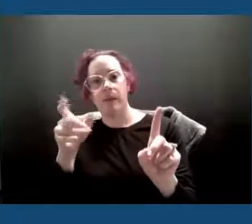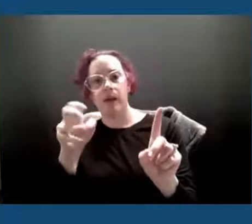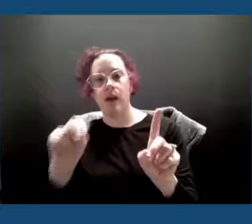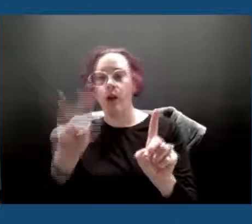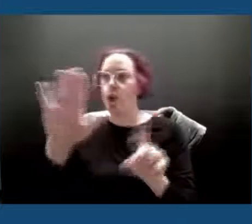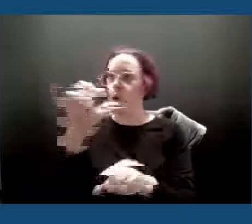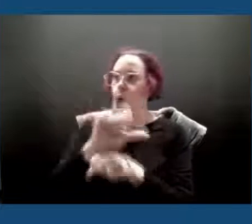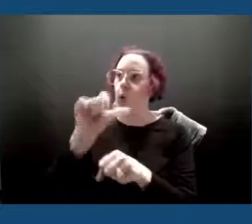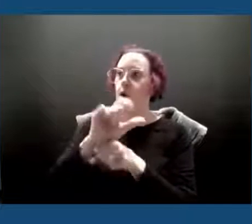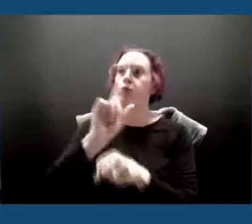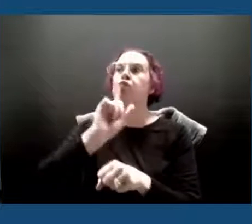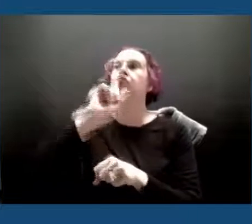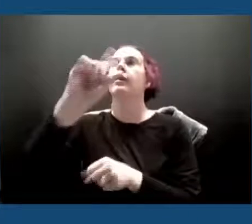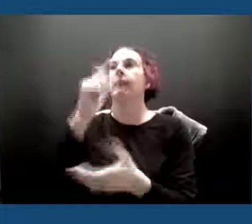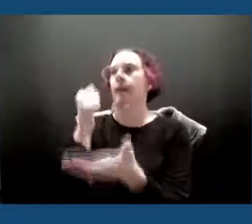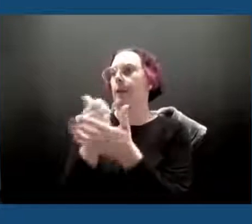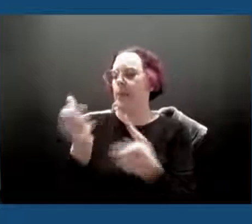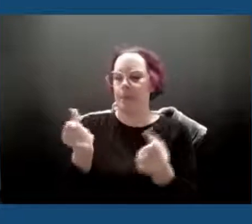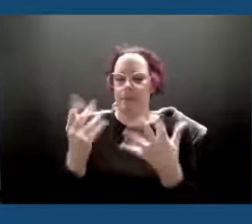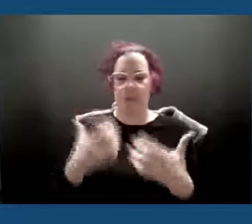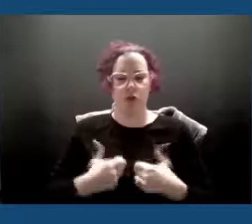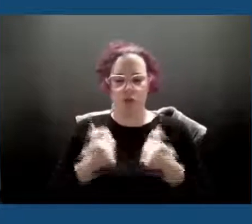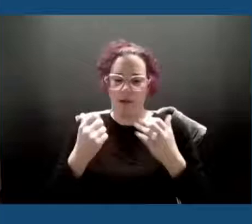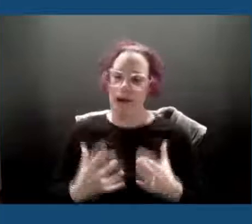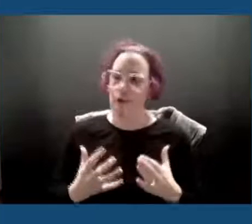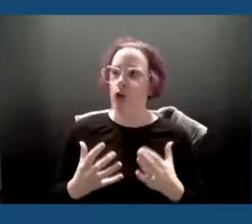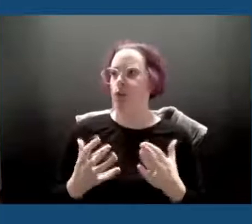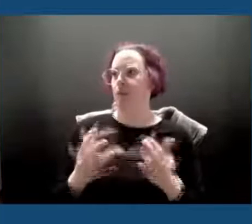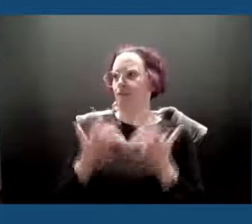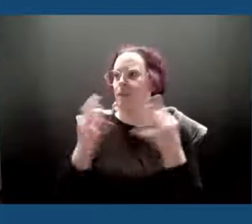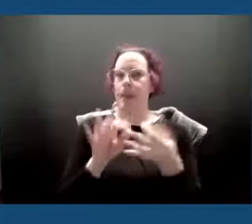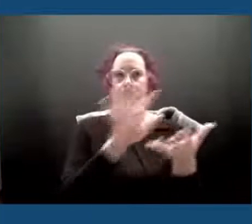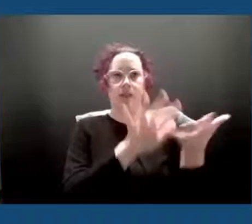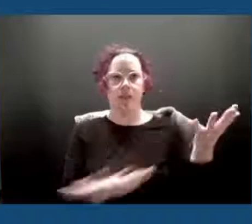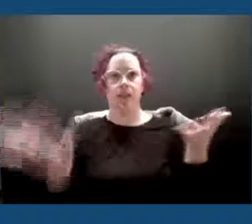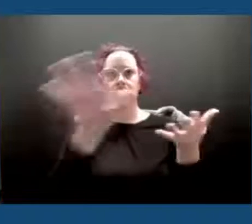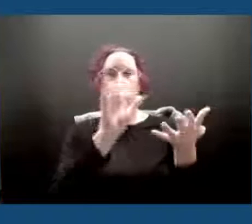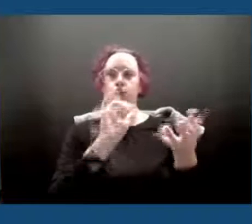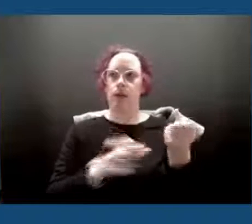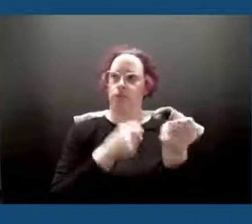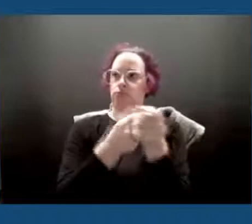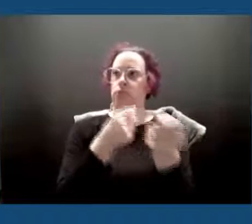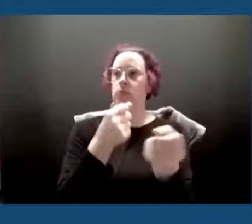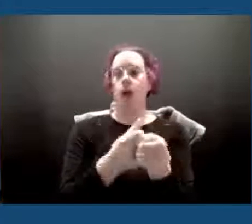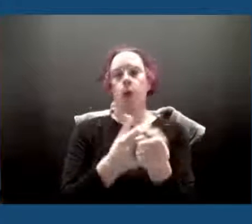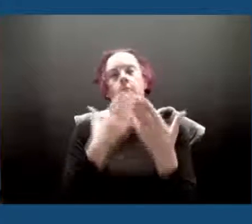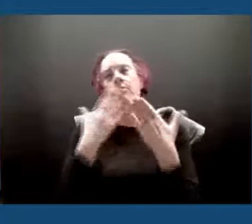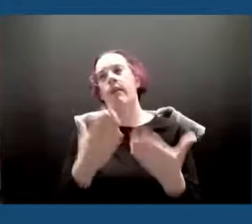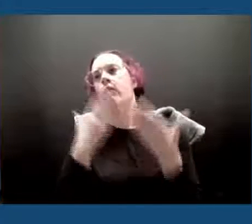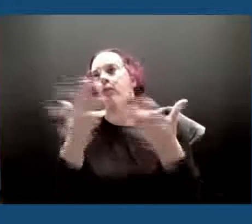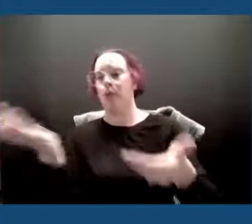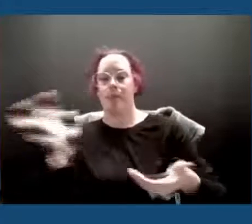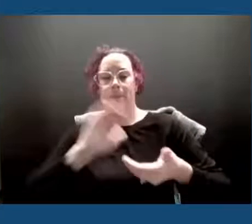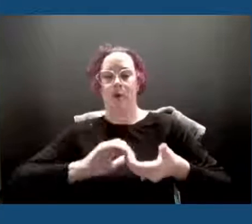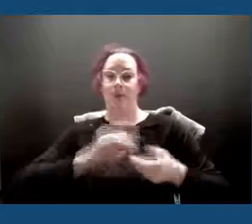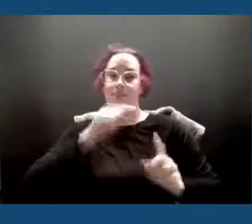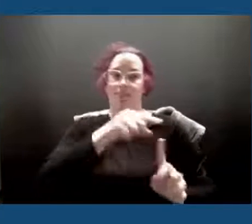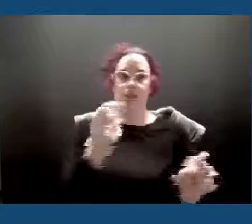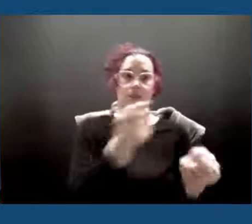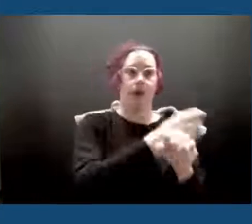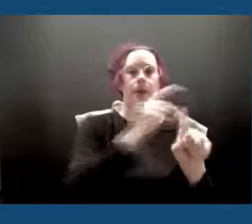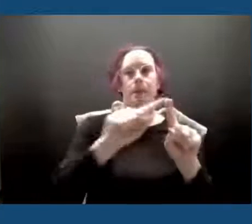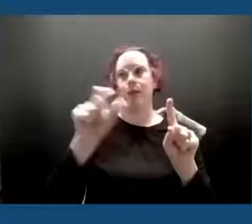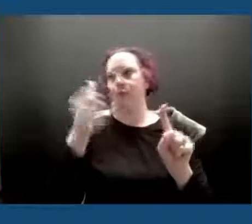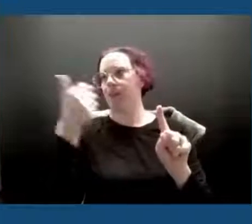many survivors and families across our community, and we are deeply grateful to have you as a partner, not only in this fight, but in so